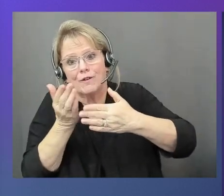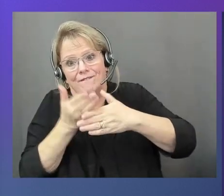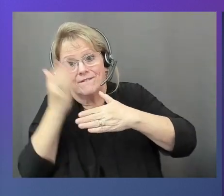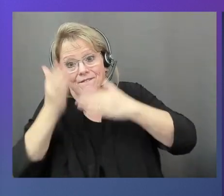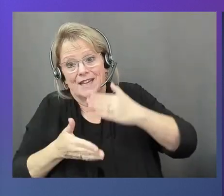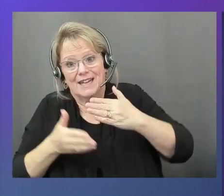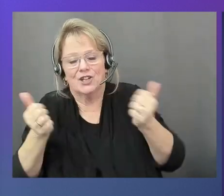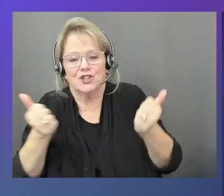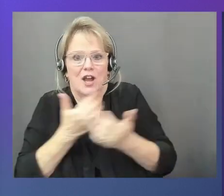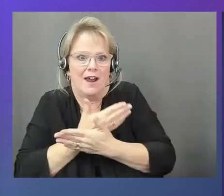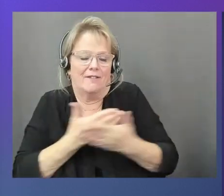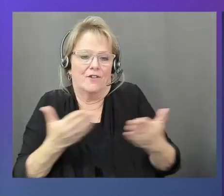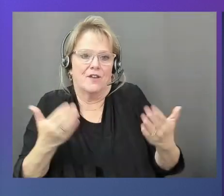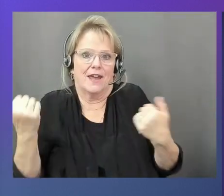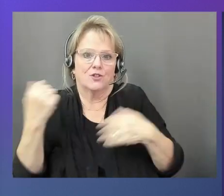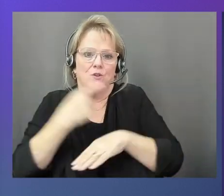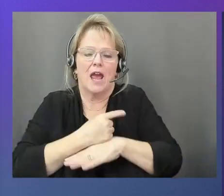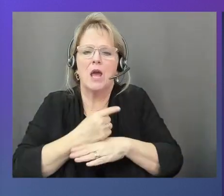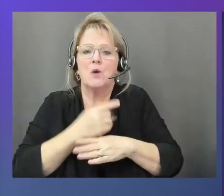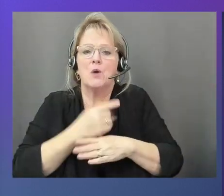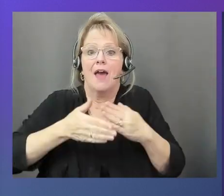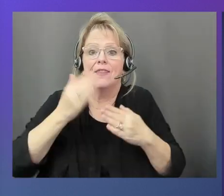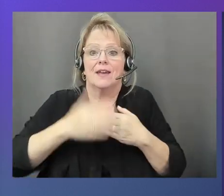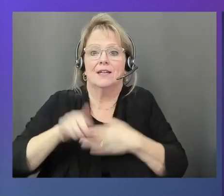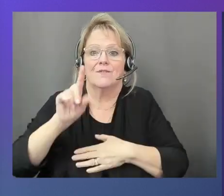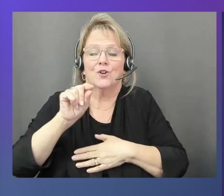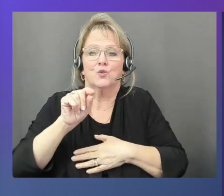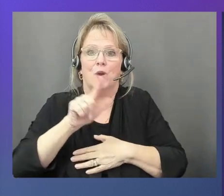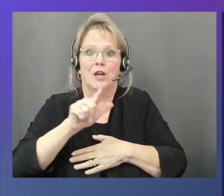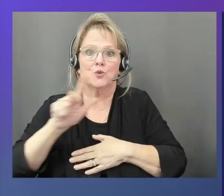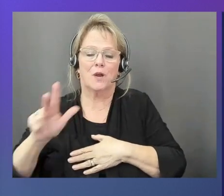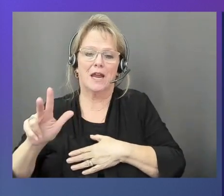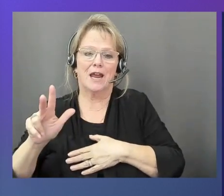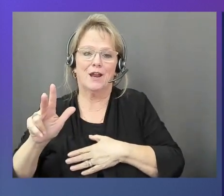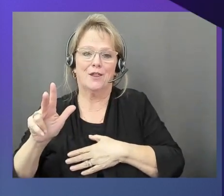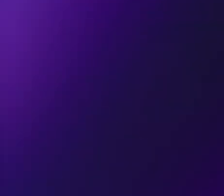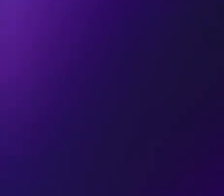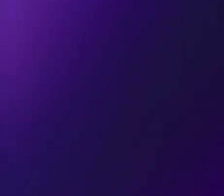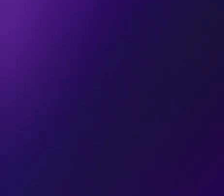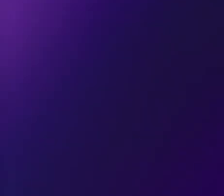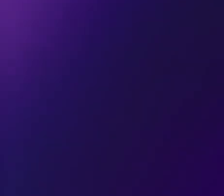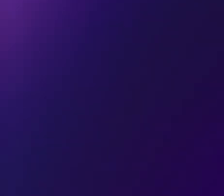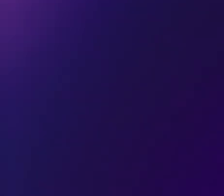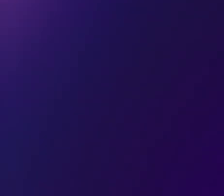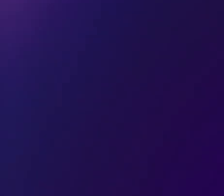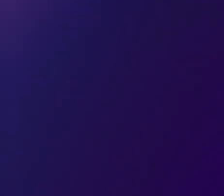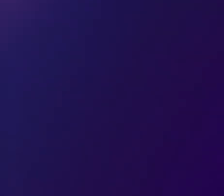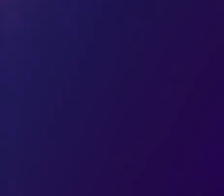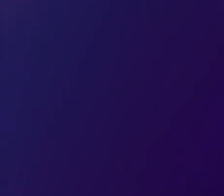2023 Hybrid Cloud and Edge Innovation Day. So stick with us. We'll be right back.